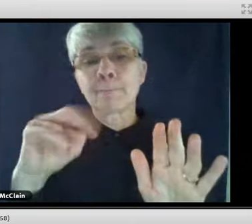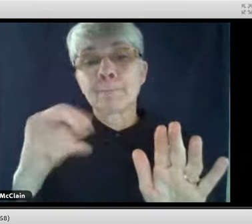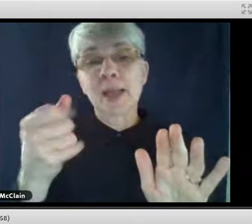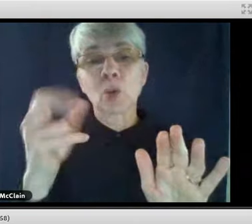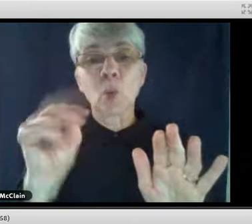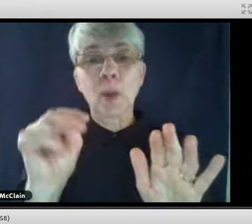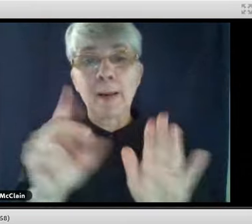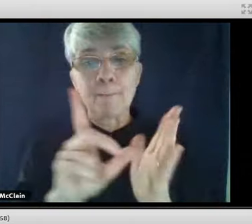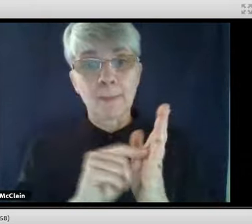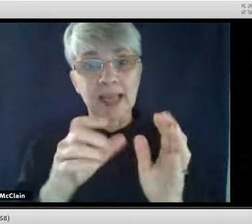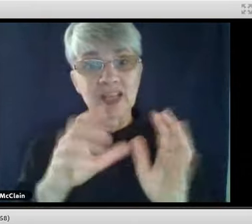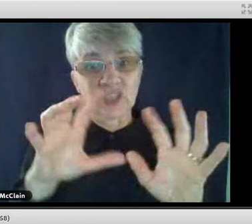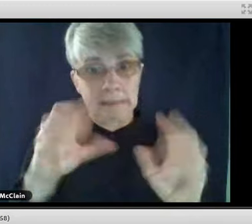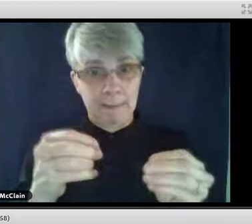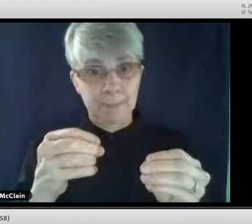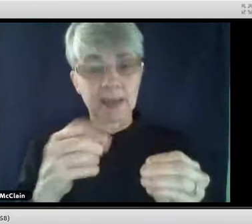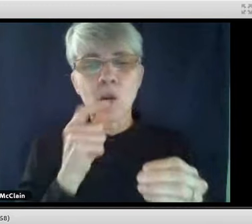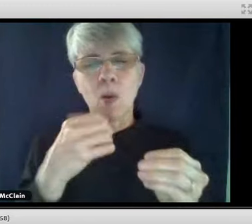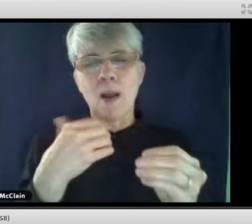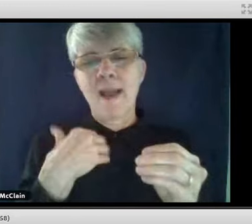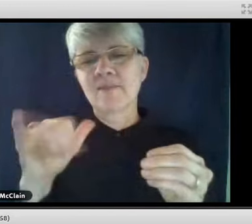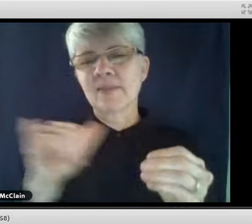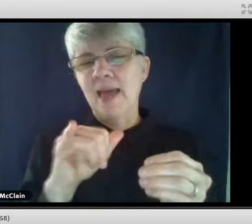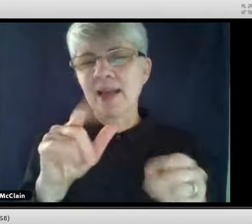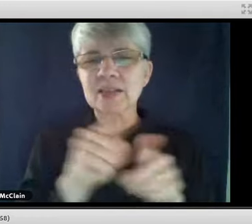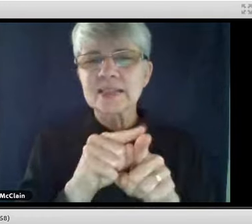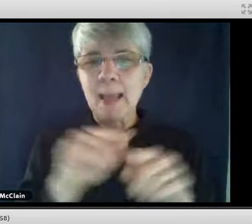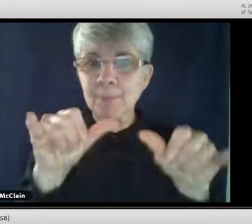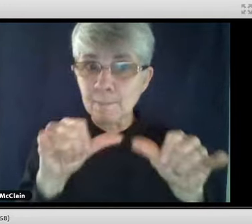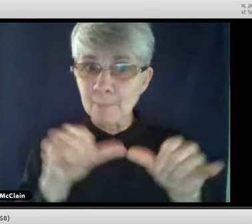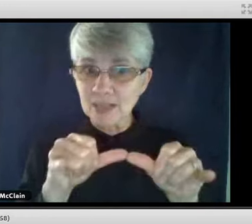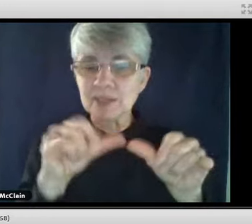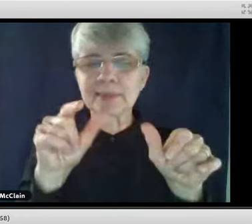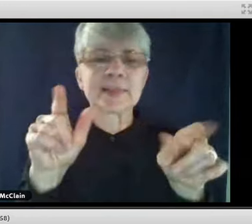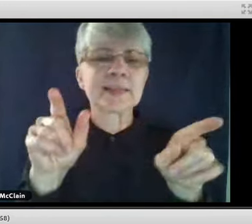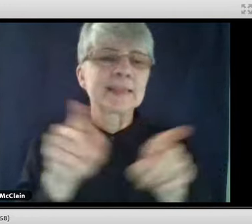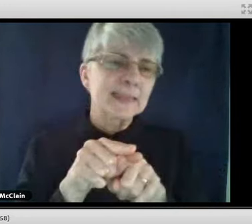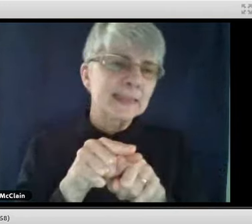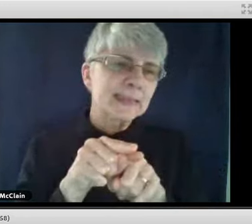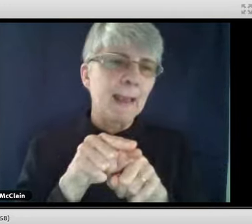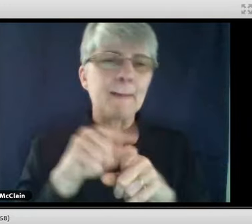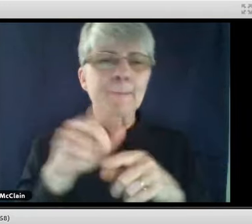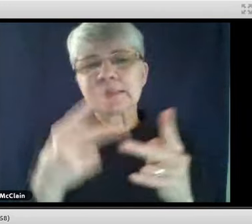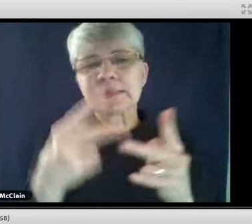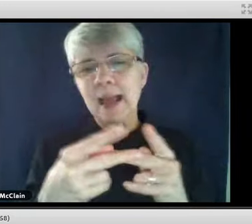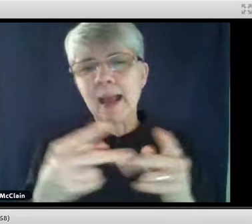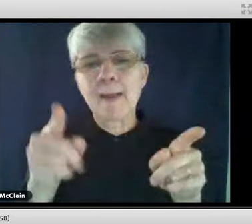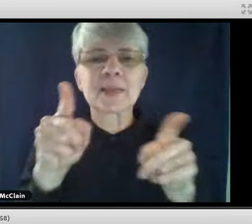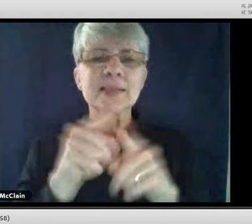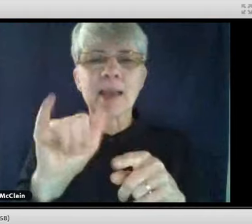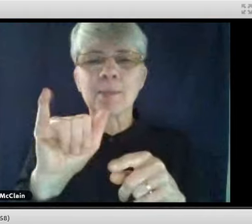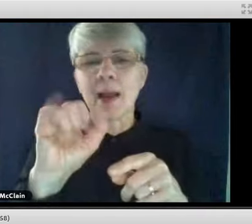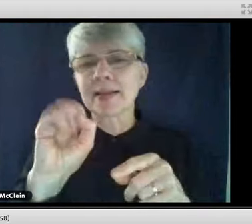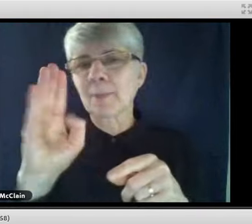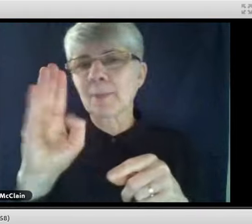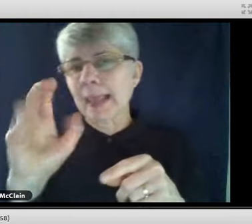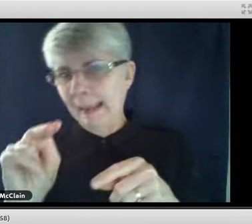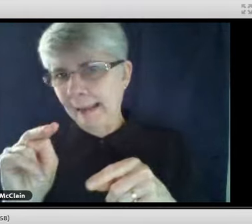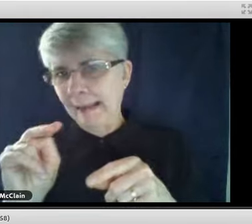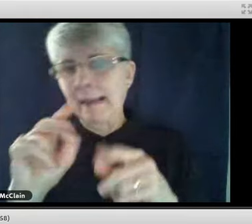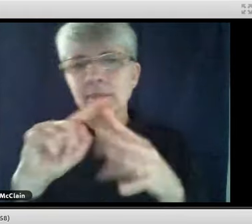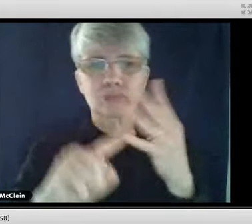publication of this will all have like the same dimensions, right? It's the same height, has the same ISBN,